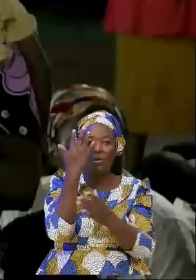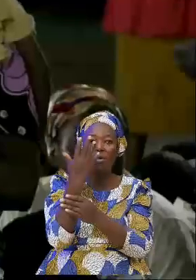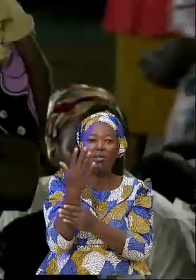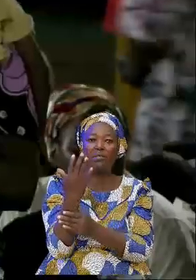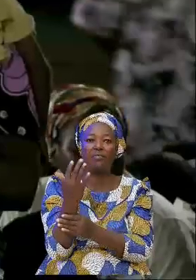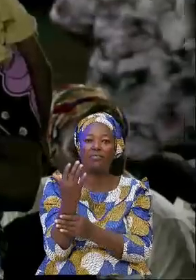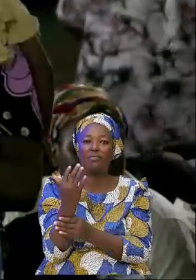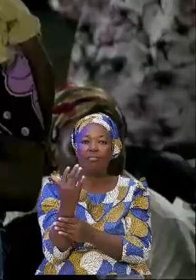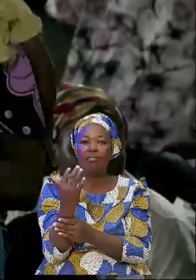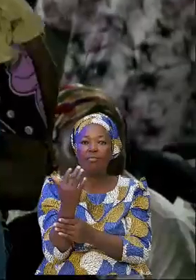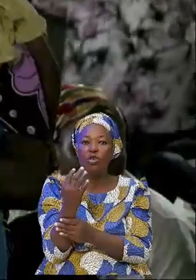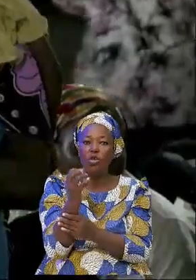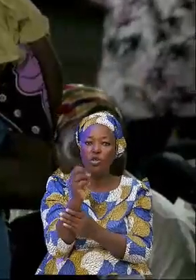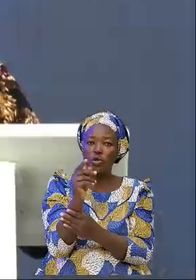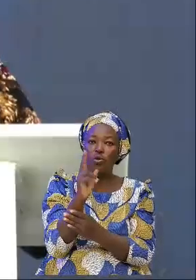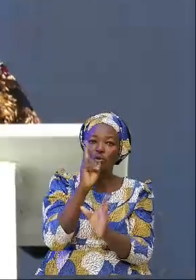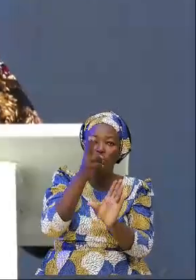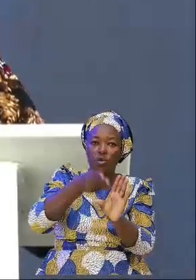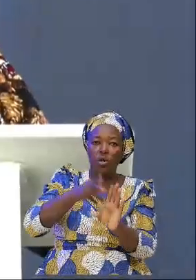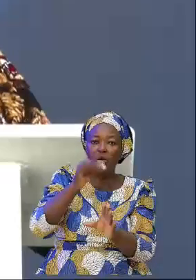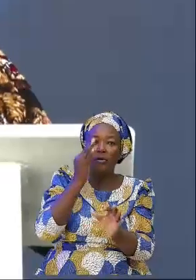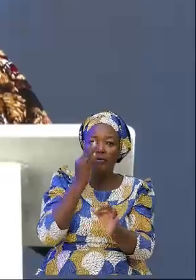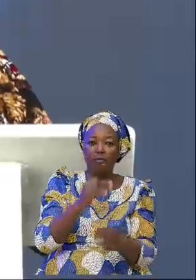As you're standing up, raise up your hand.